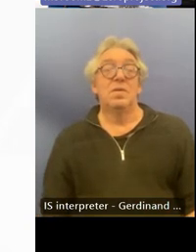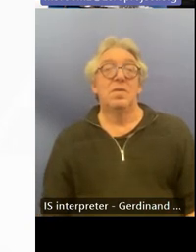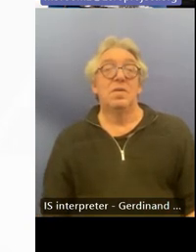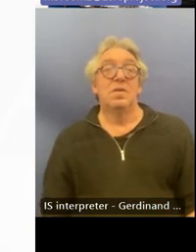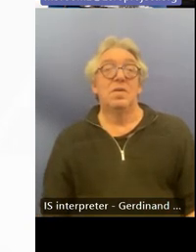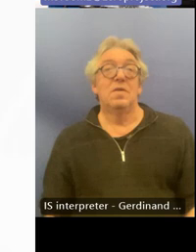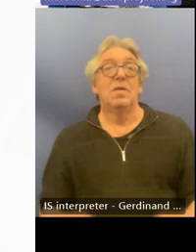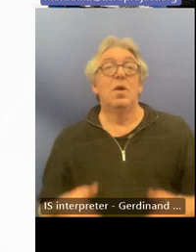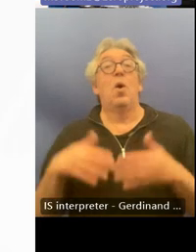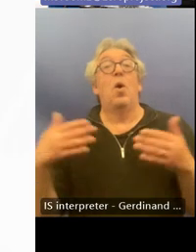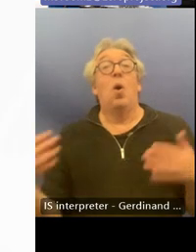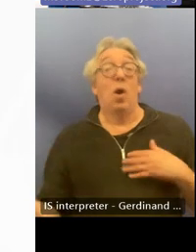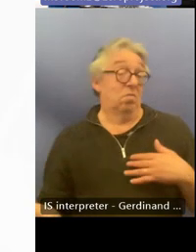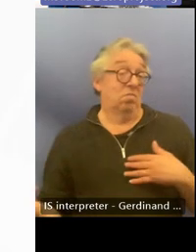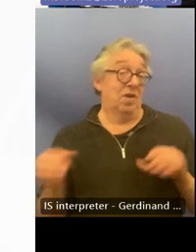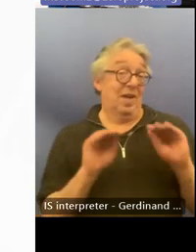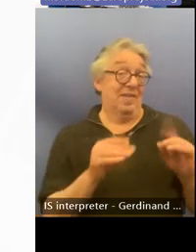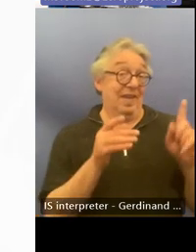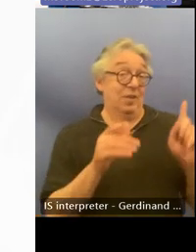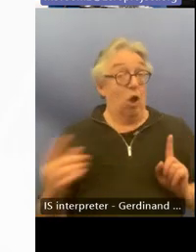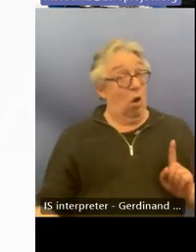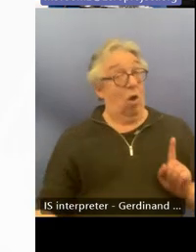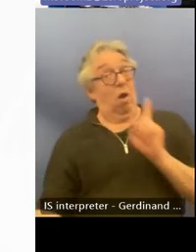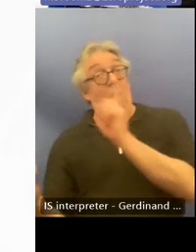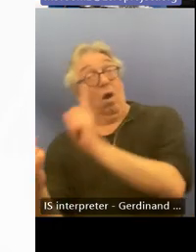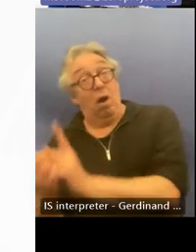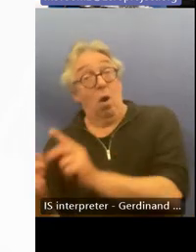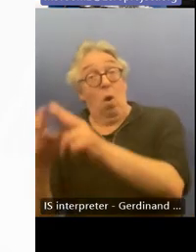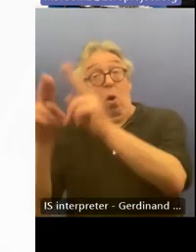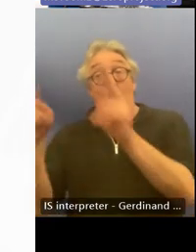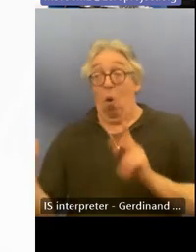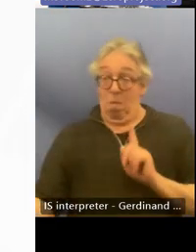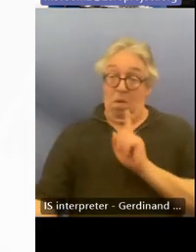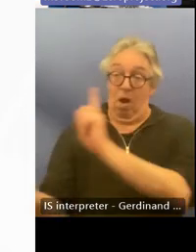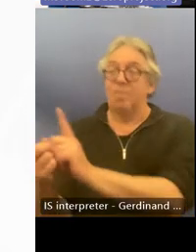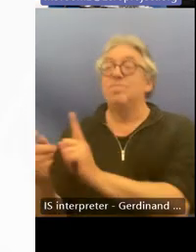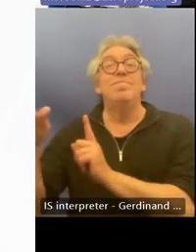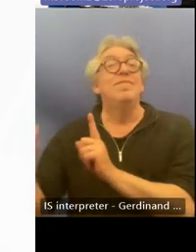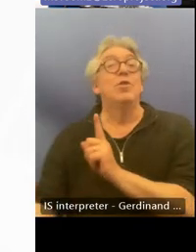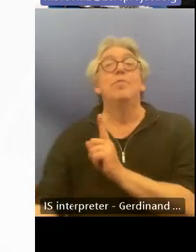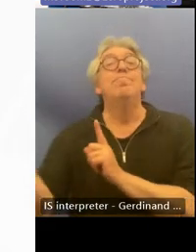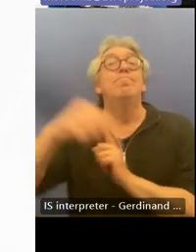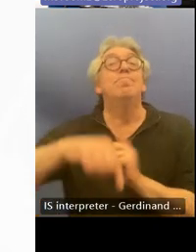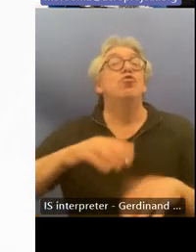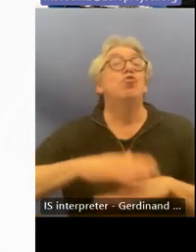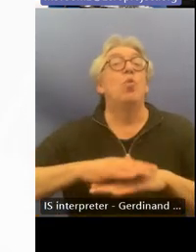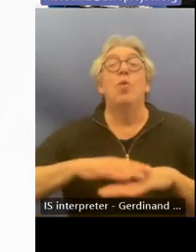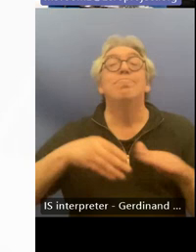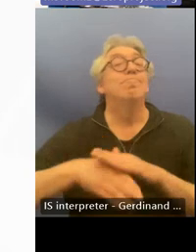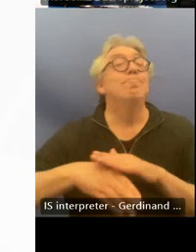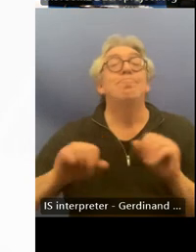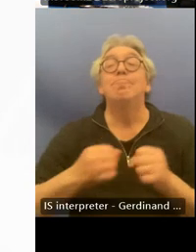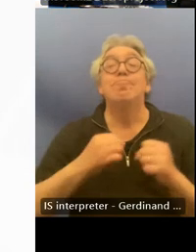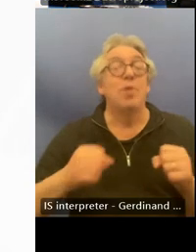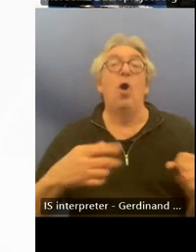at their home base for who cannot come to access the school. Thank you.